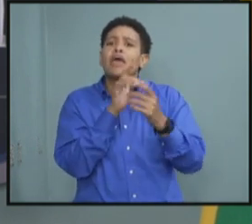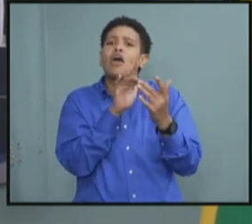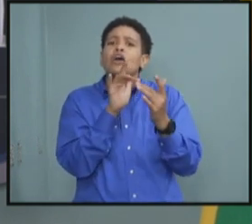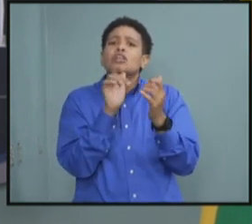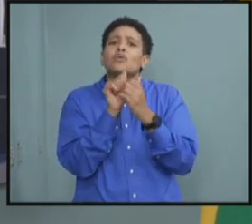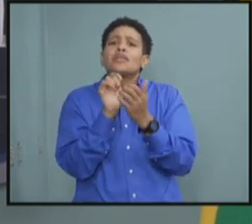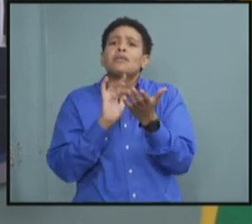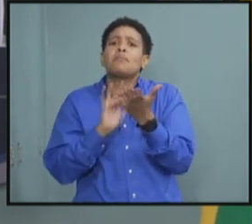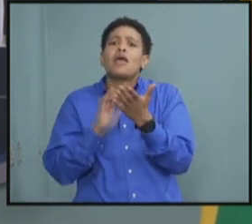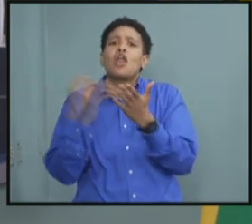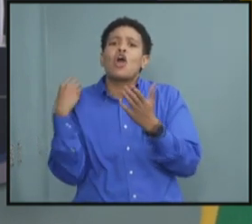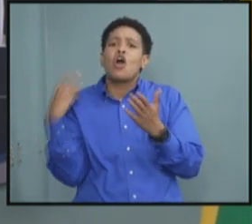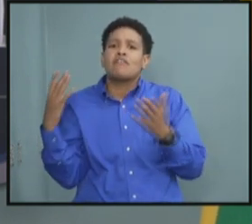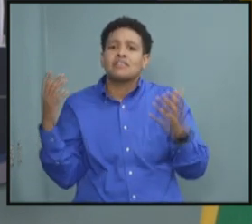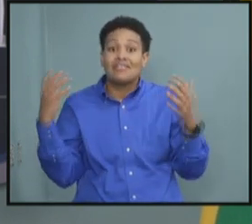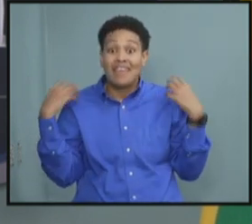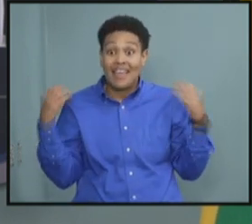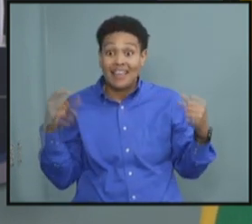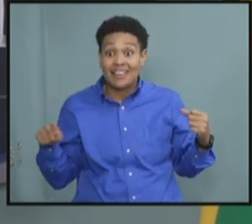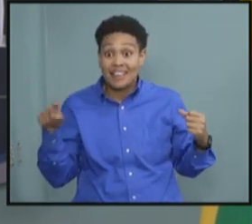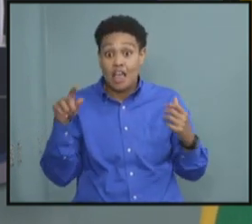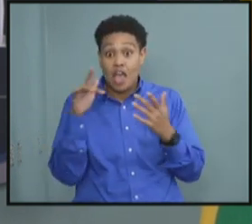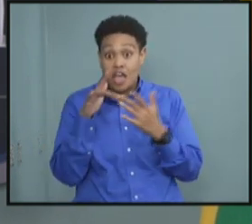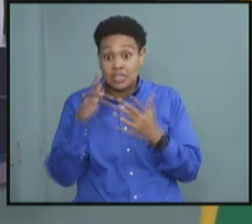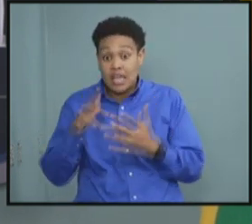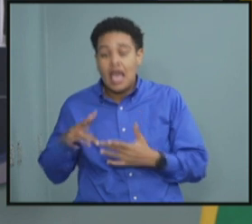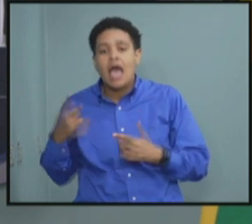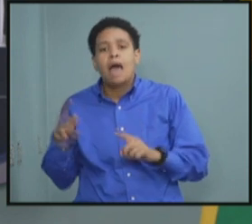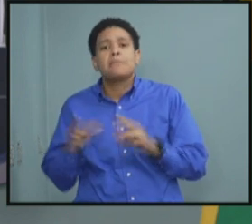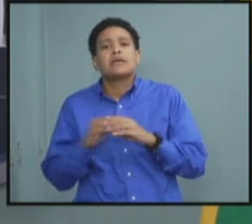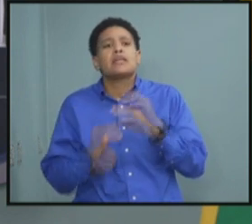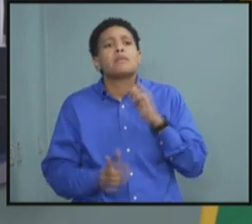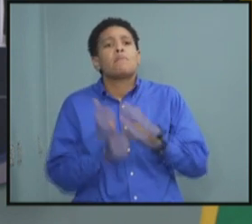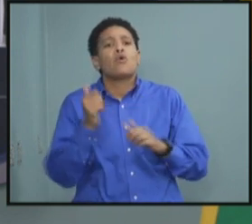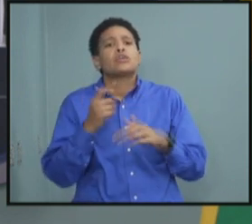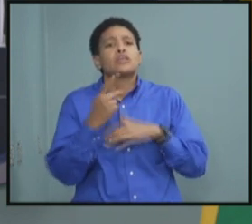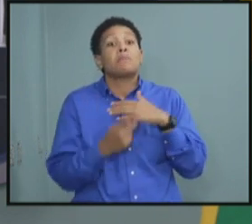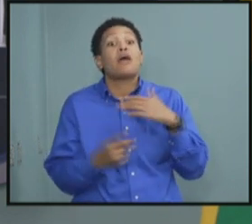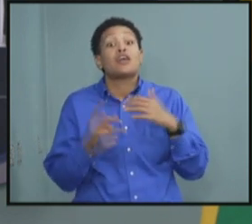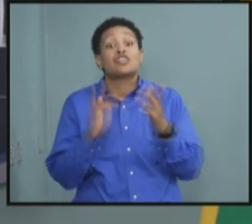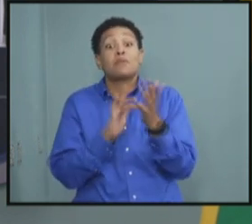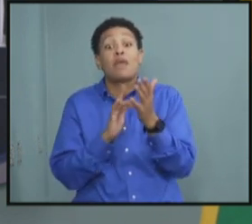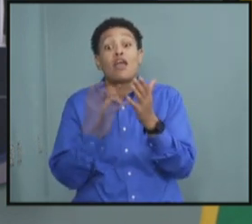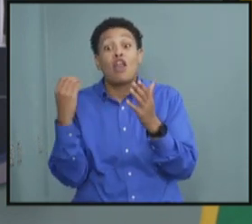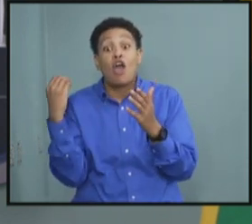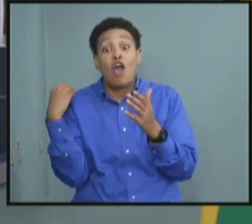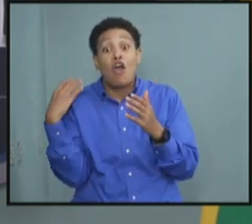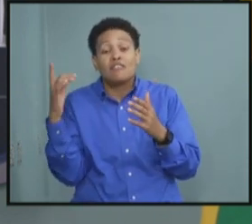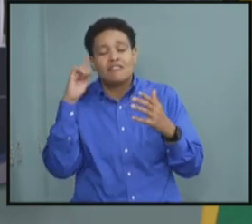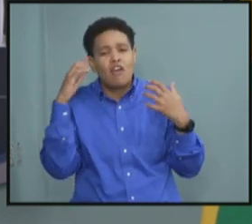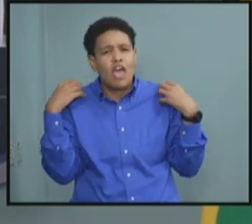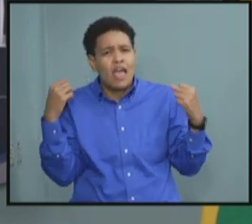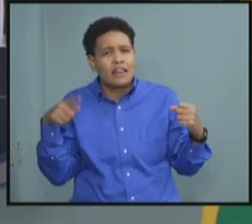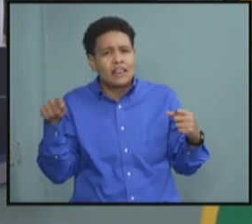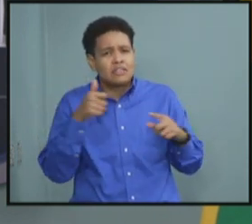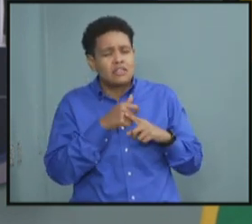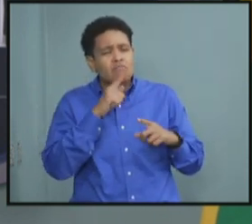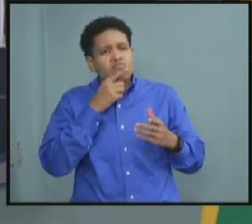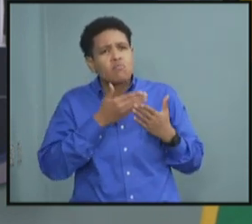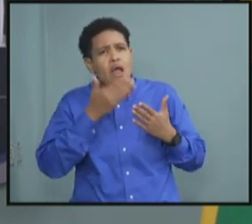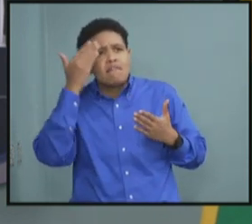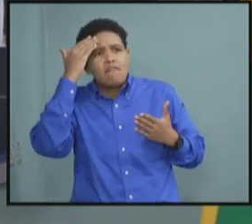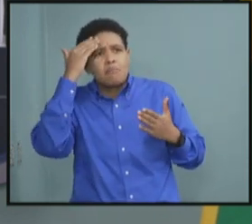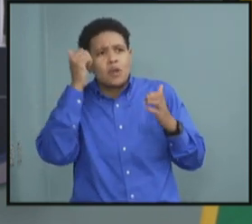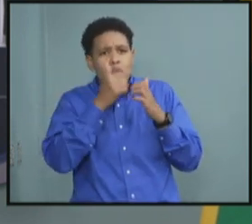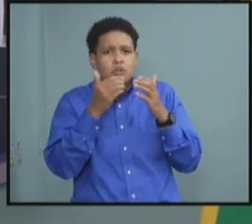with the medical officers of health. In most parishes, the medical officers of health are well familiar with